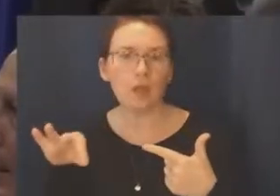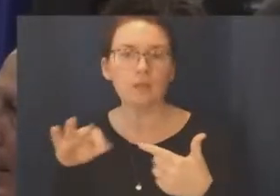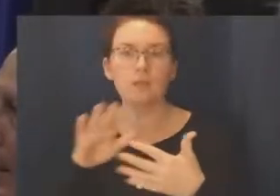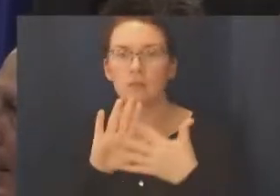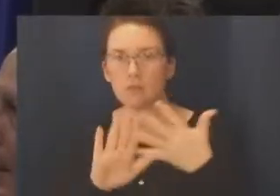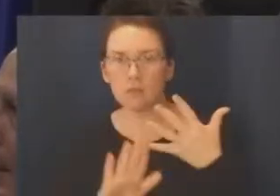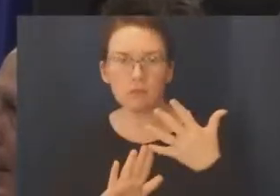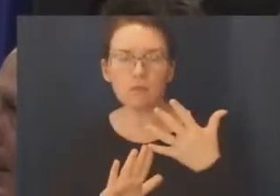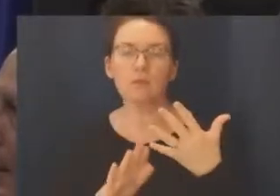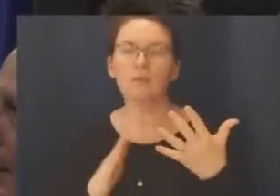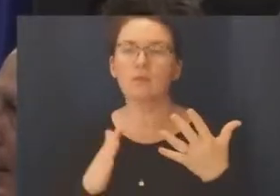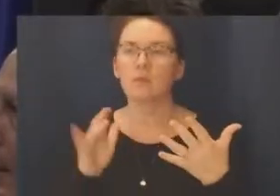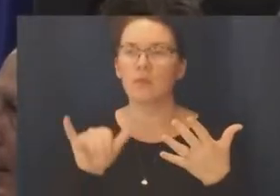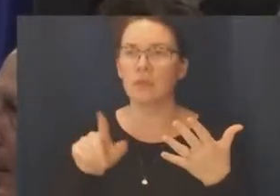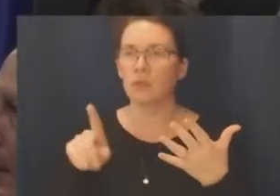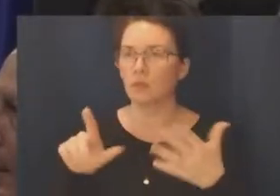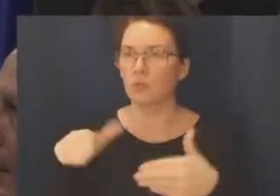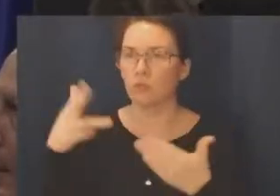you're coming forward with.